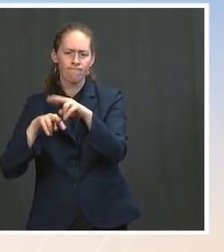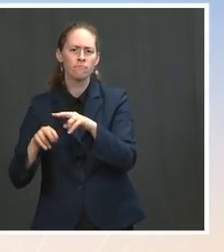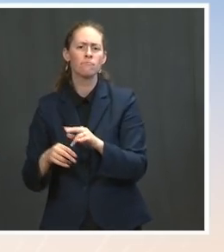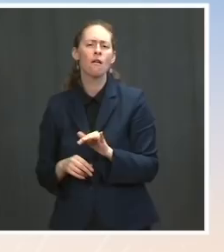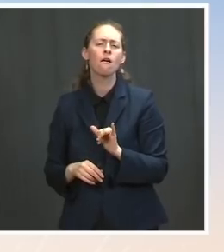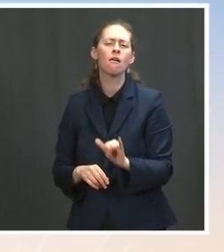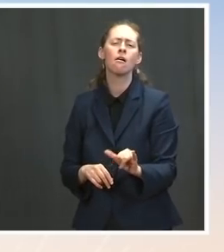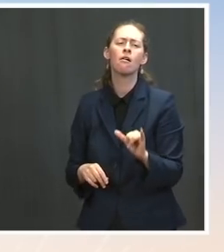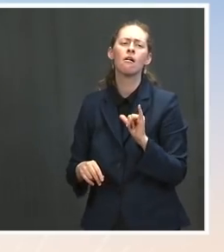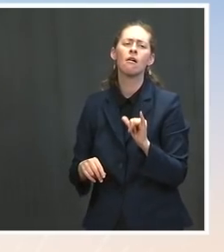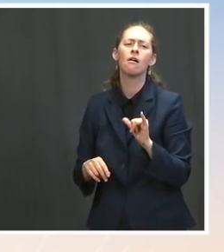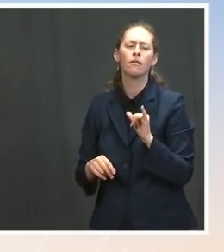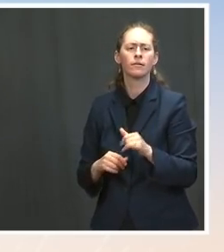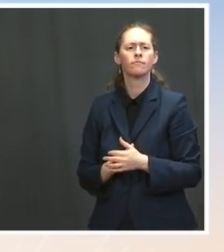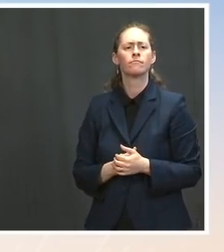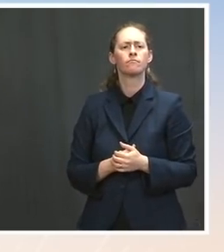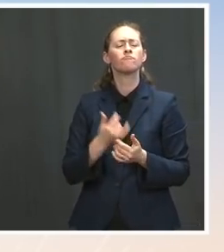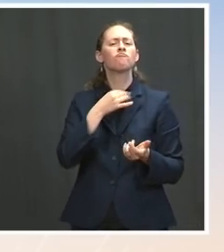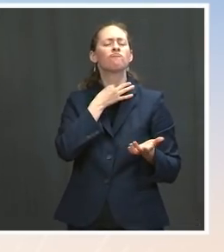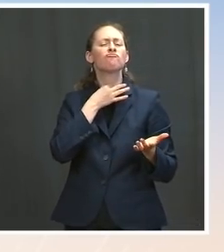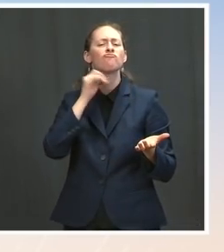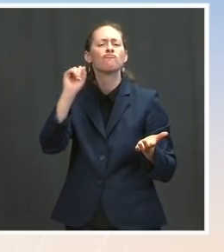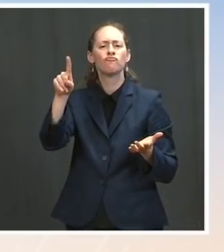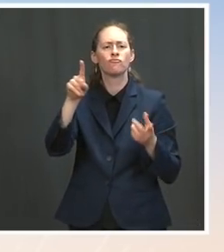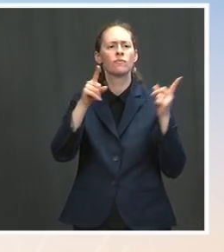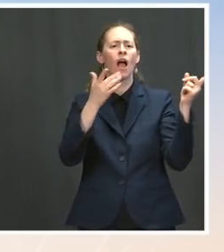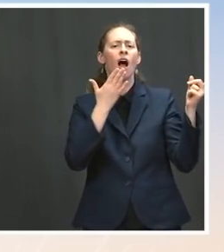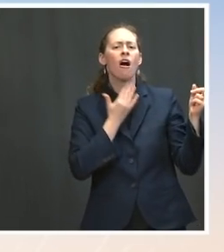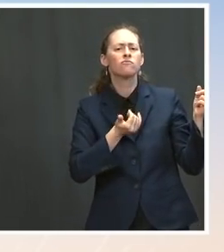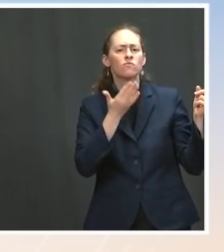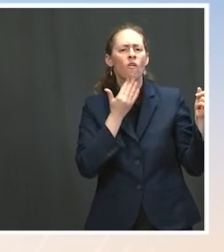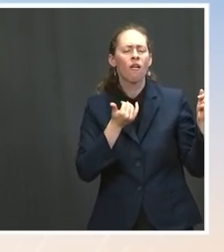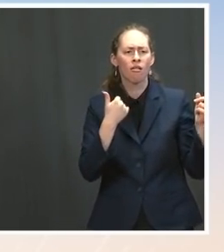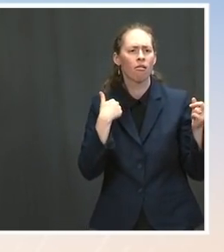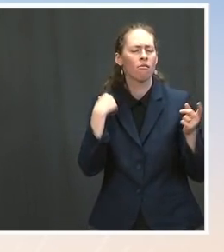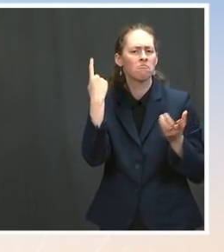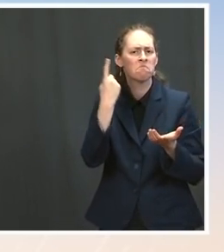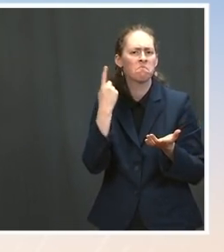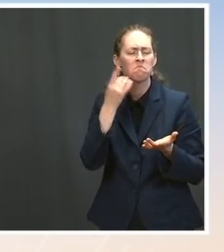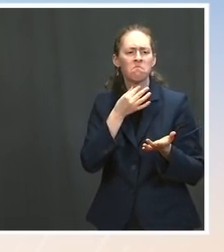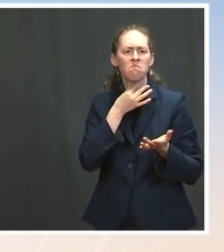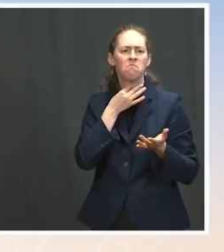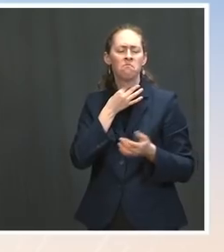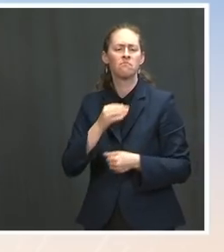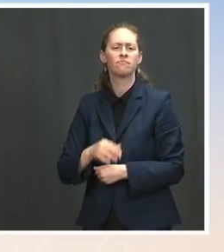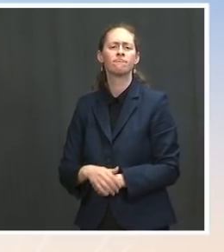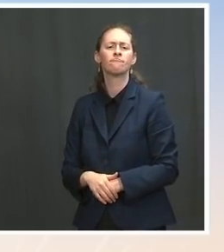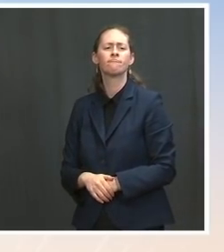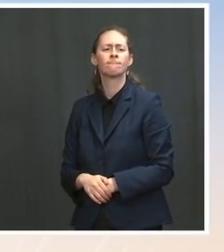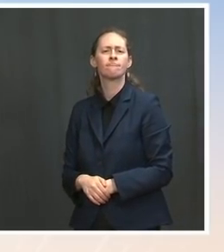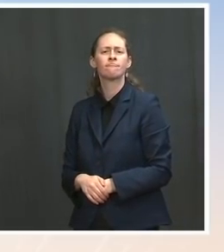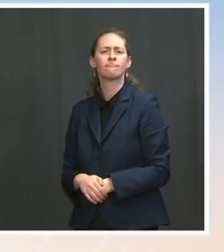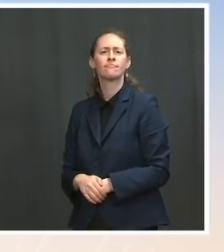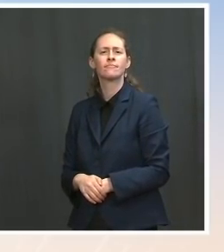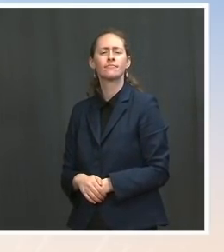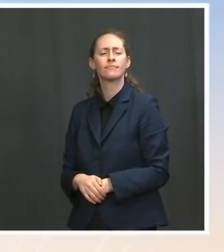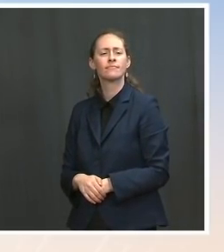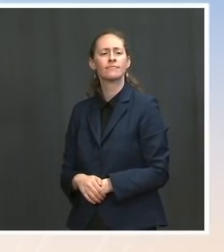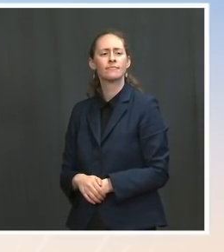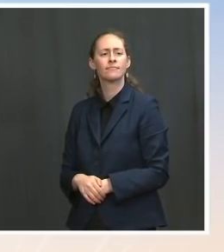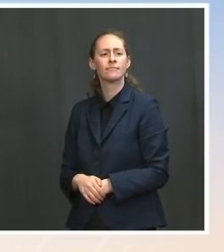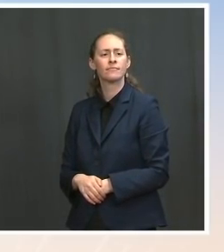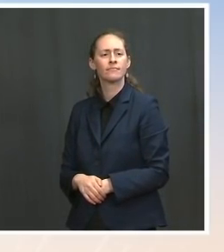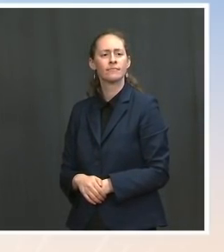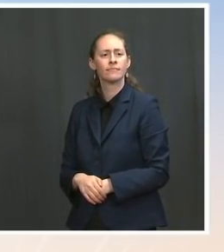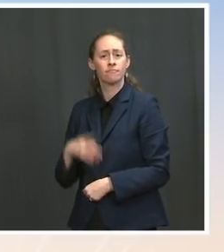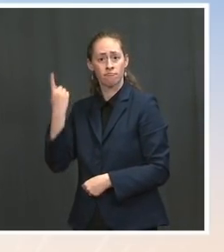Does Biden have a view on Naftali Bennett's past statements about annexing the West Bank and negating a two-state solution? How will Biden